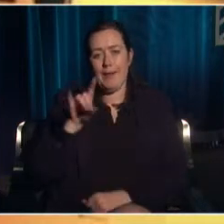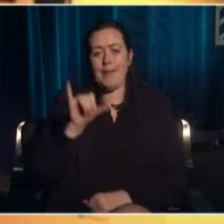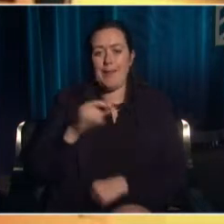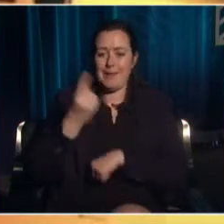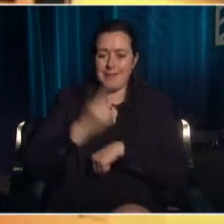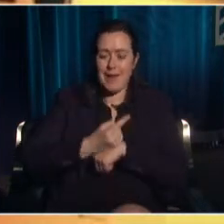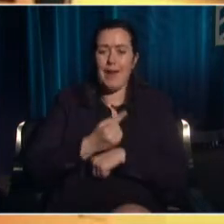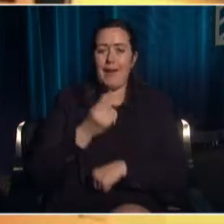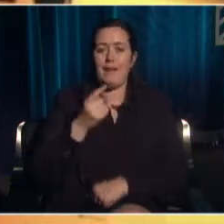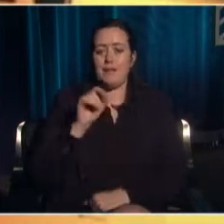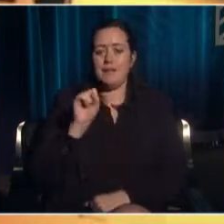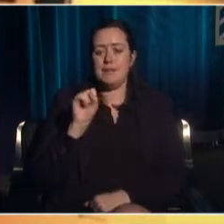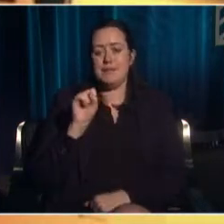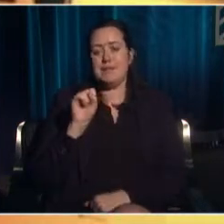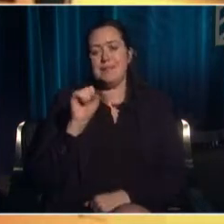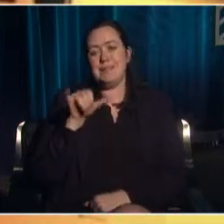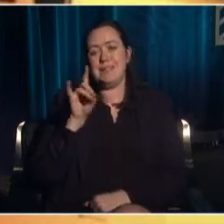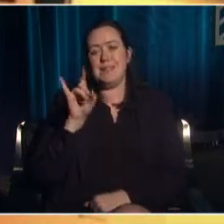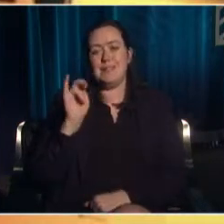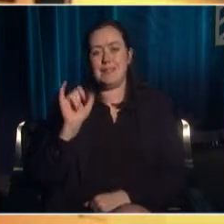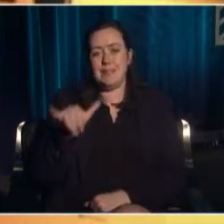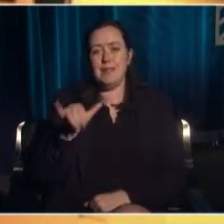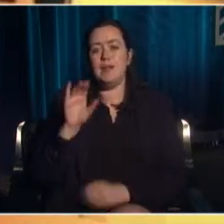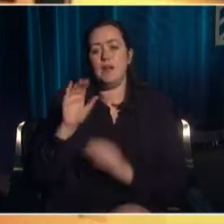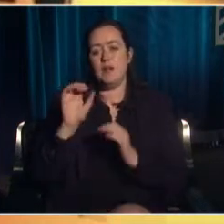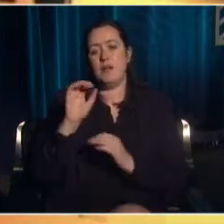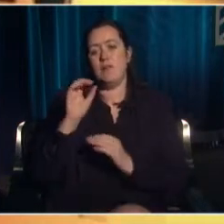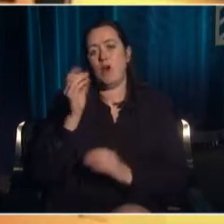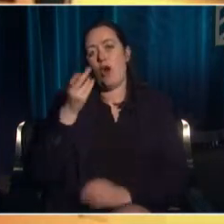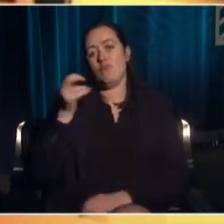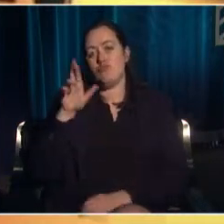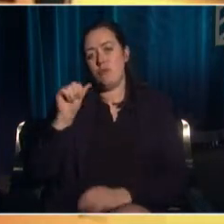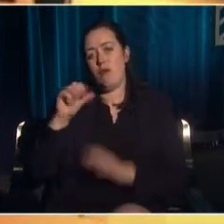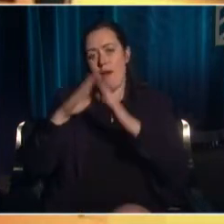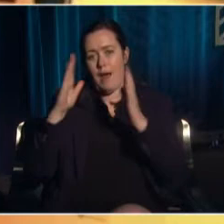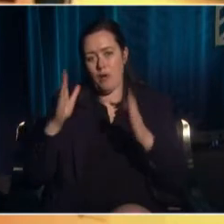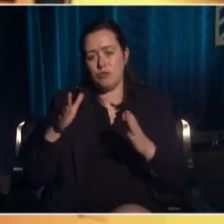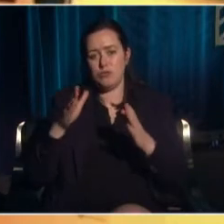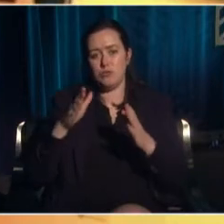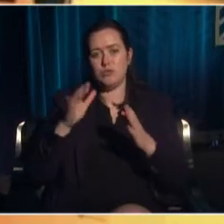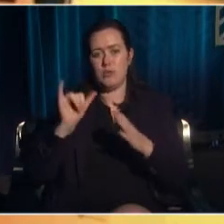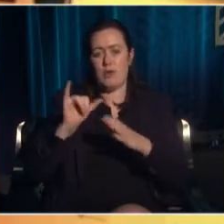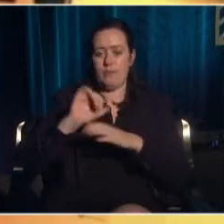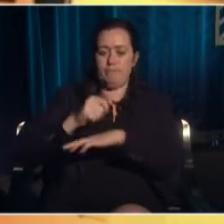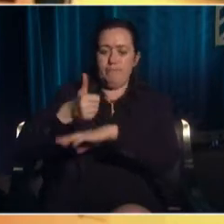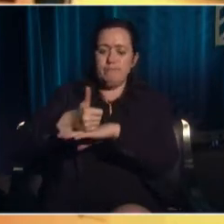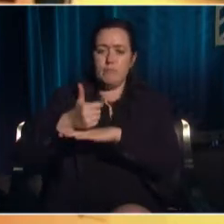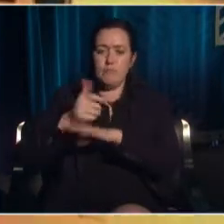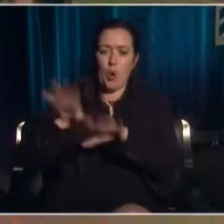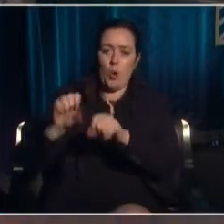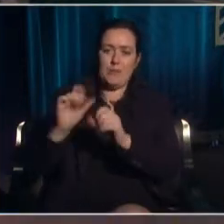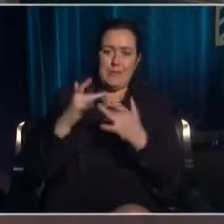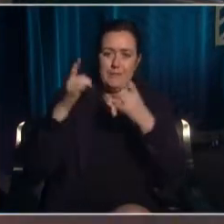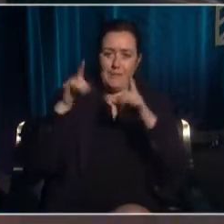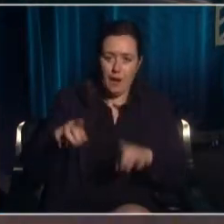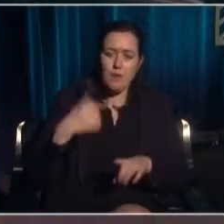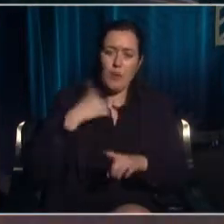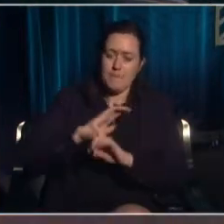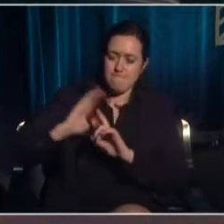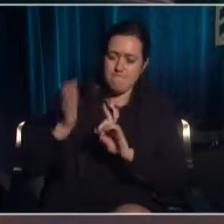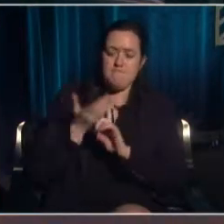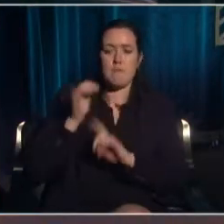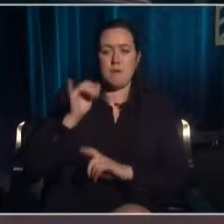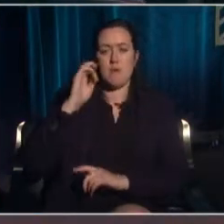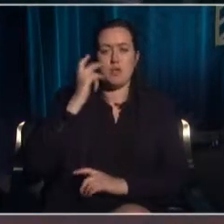Opera House and projected the words "Make Poverty History" on the side of the arena. Now for us, that was exciting. It